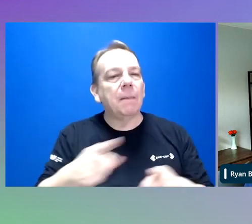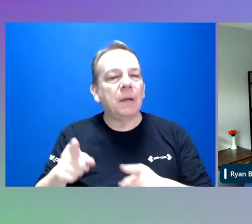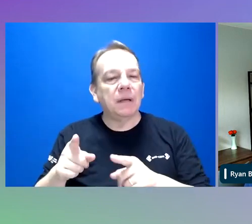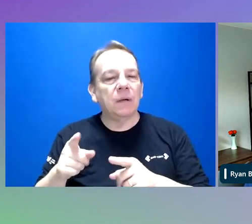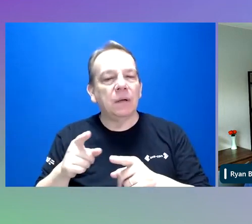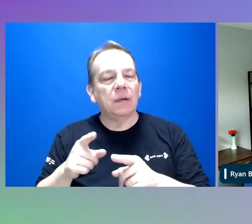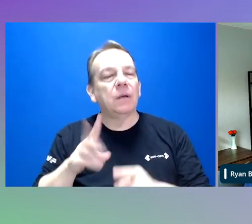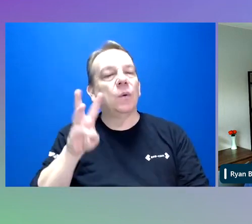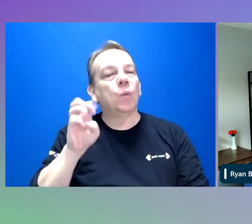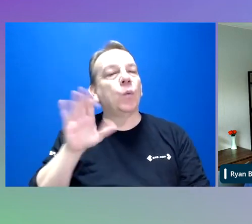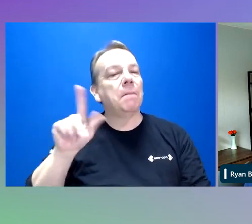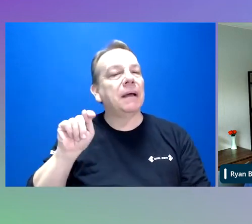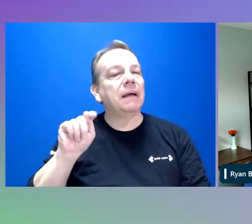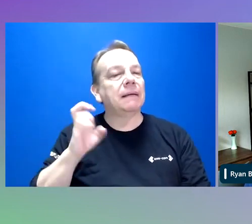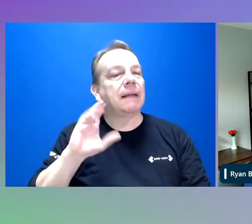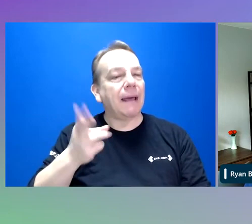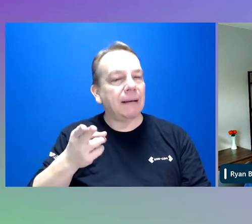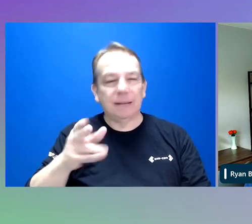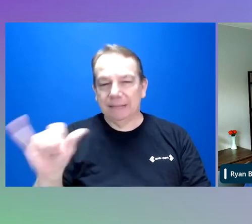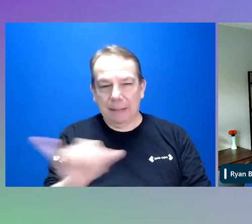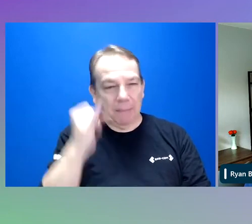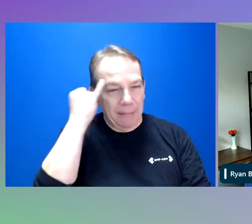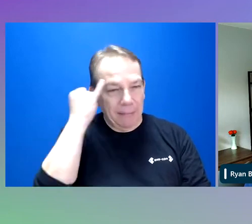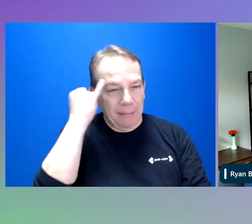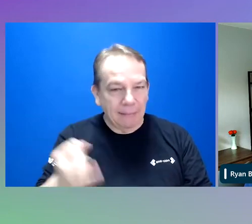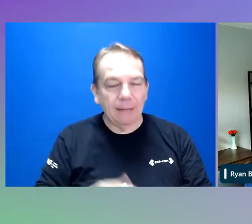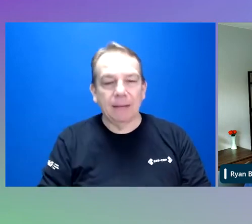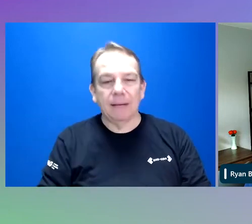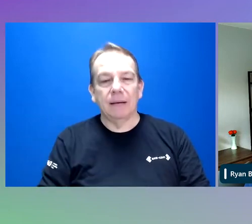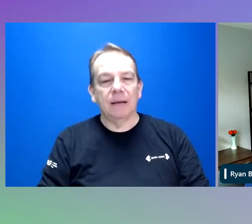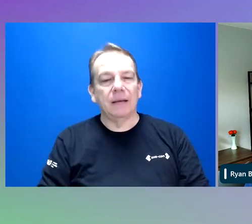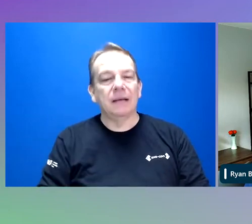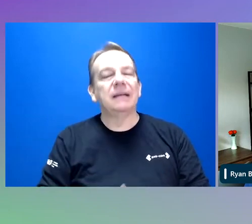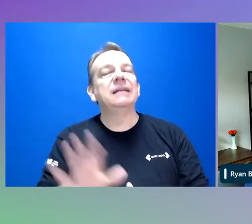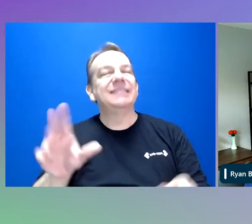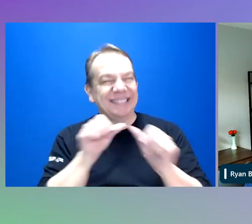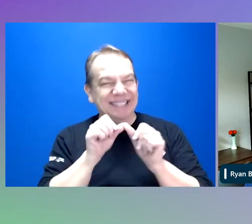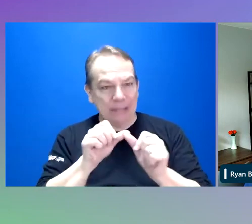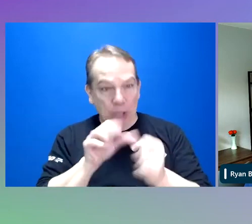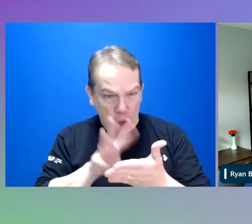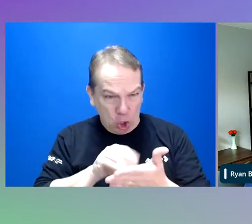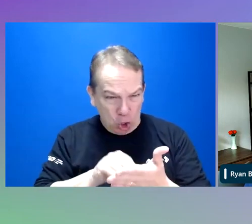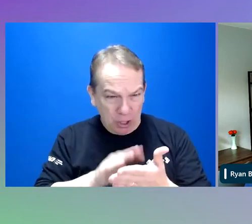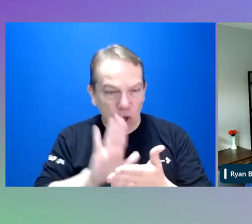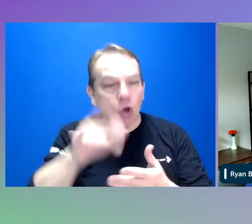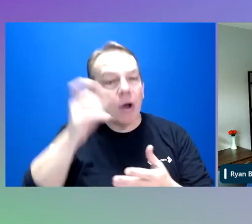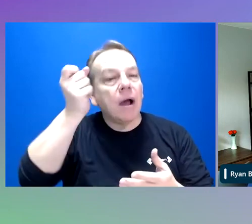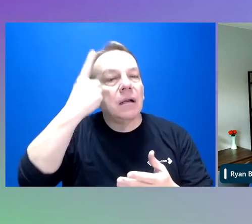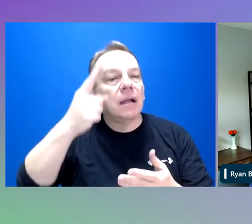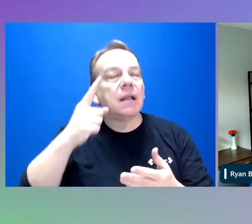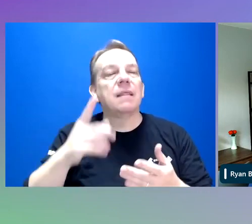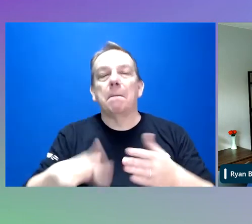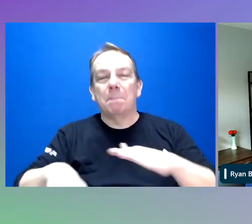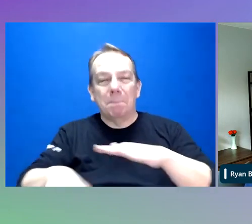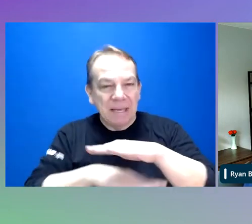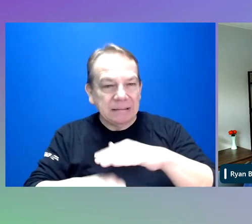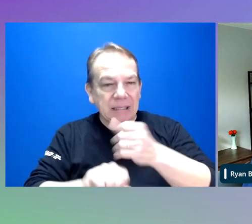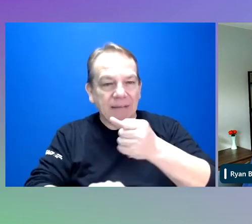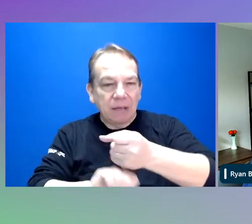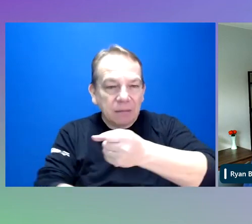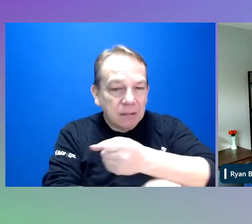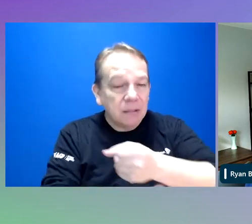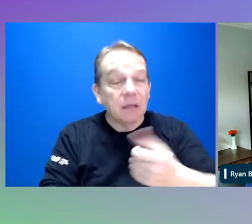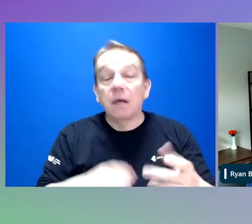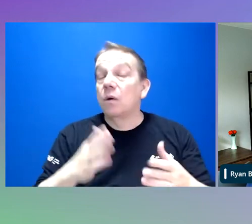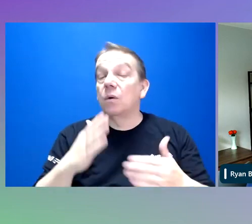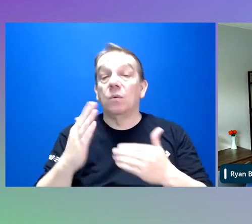the web technologies and what people do with them. Stick to learning and honing your understanding of the fundamentals, whether it's to do with the